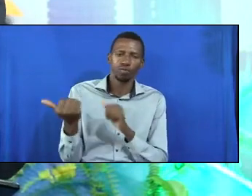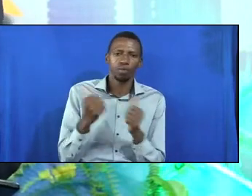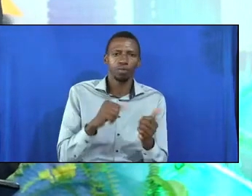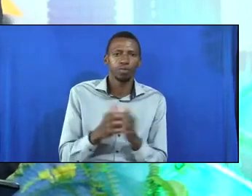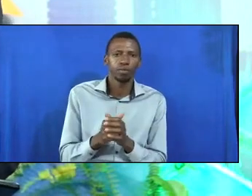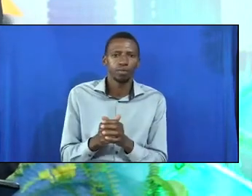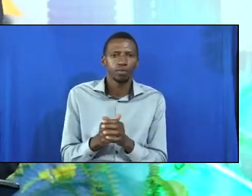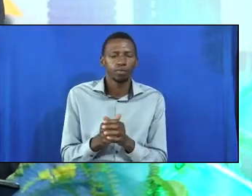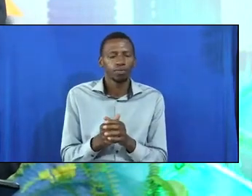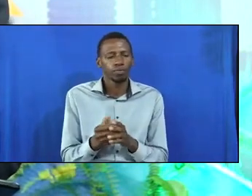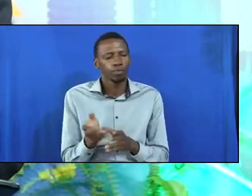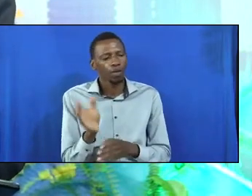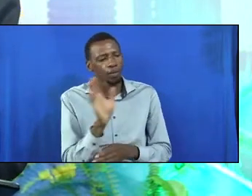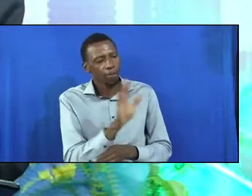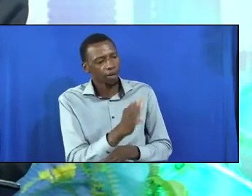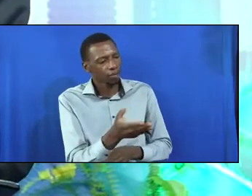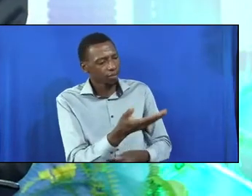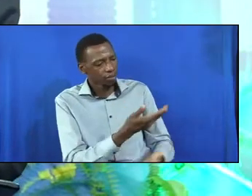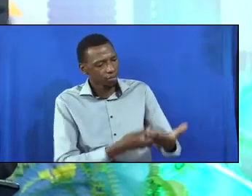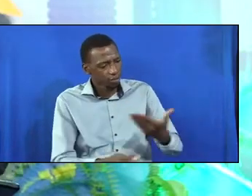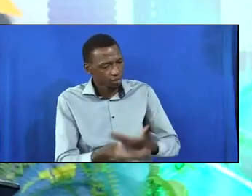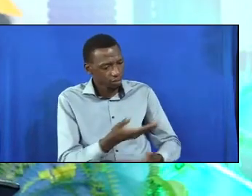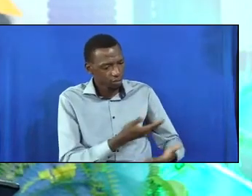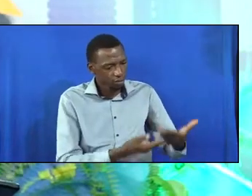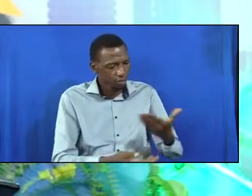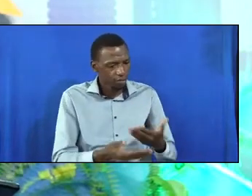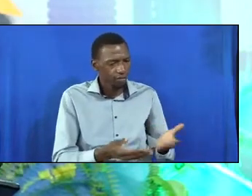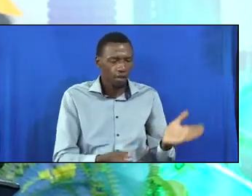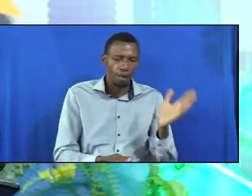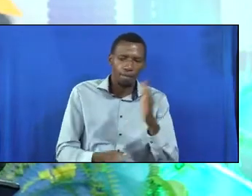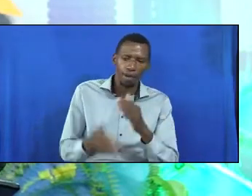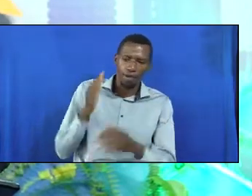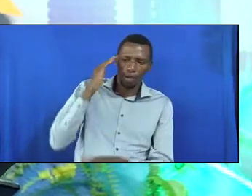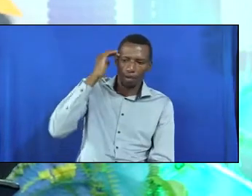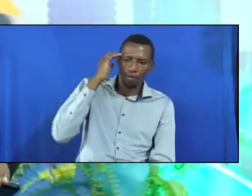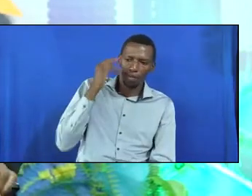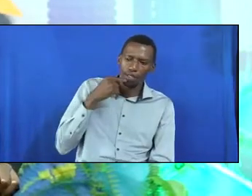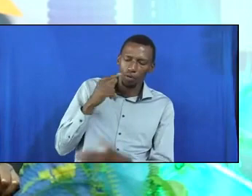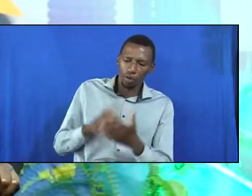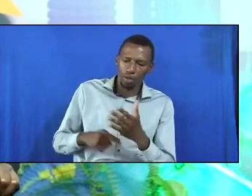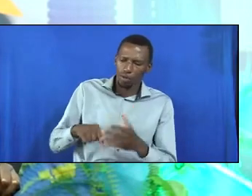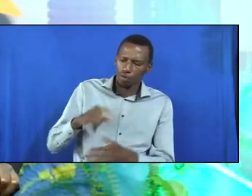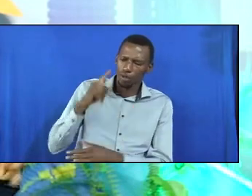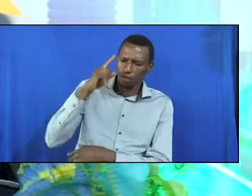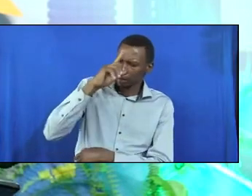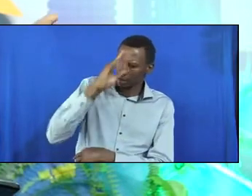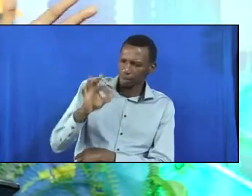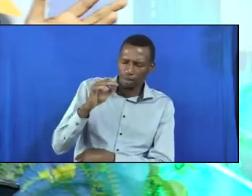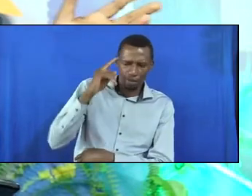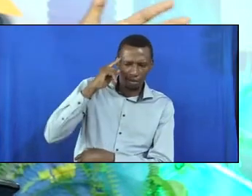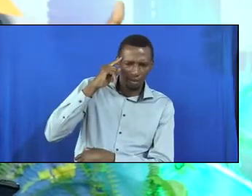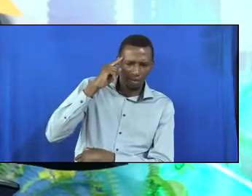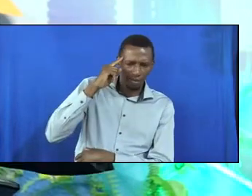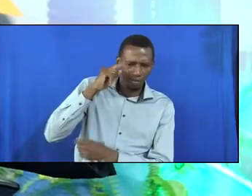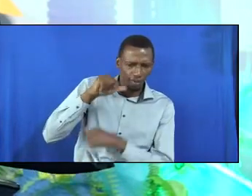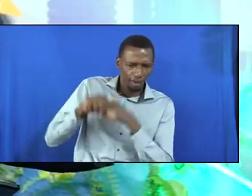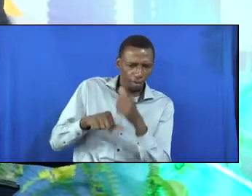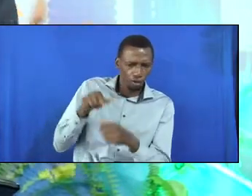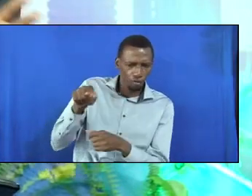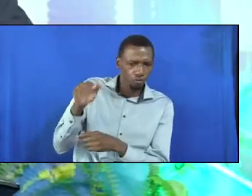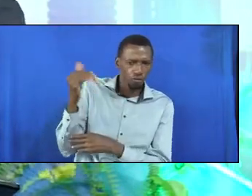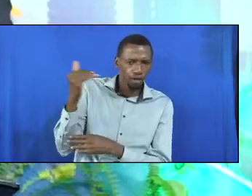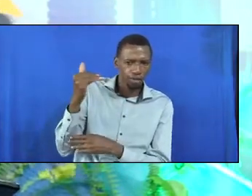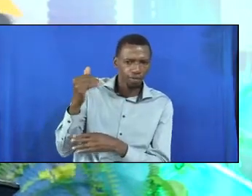and consulted. They again came to him, they said, "We are seriously thinking about your request. Just allow us to